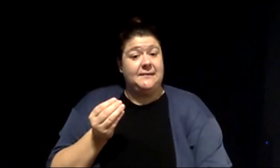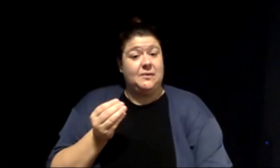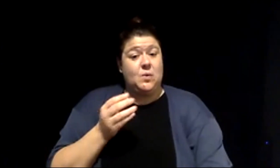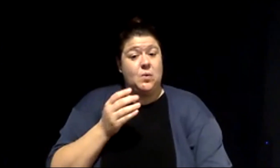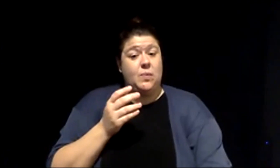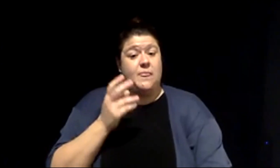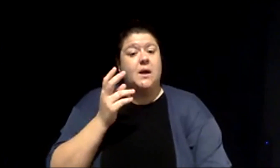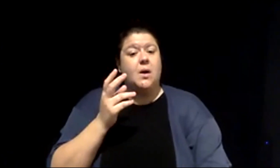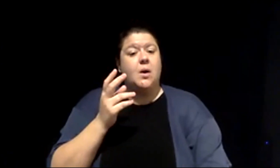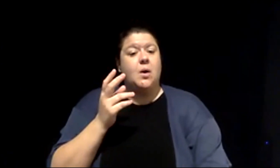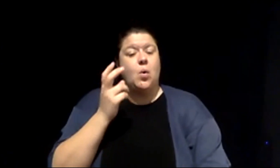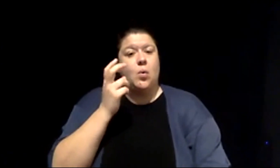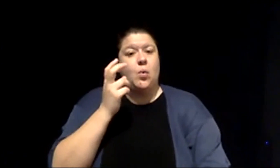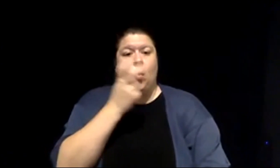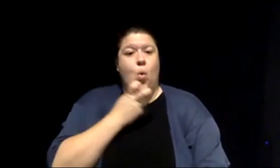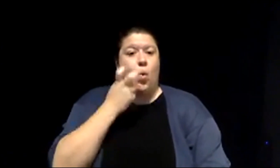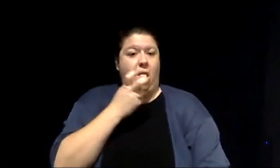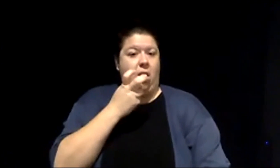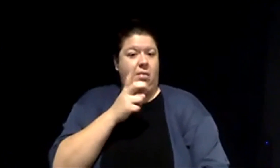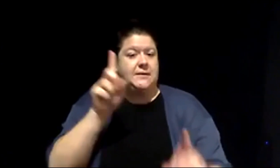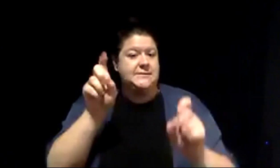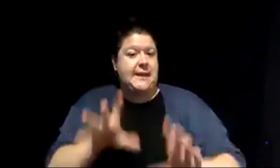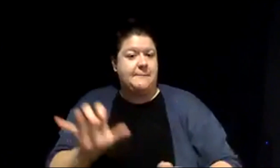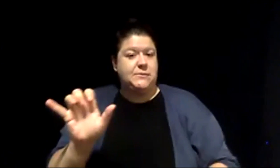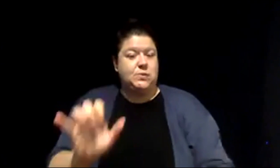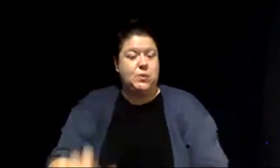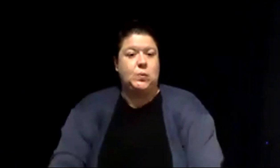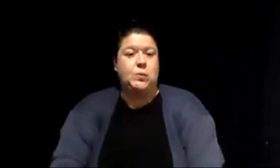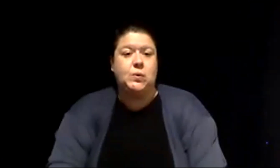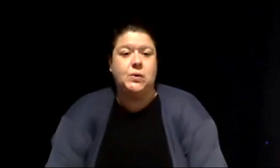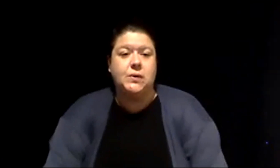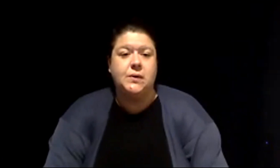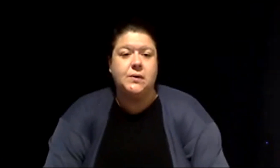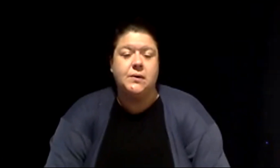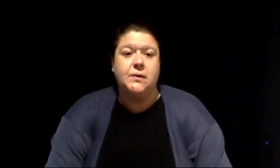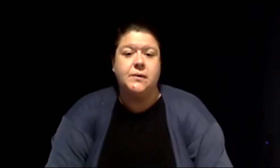oral exams as well. Okay, so